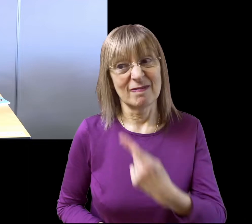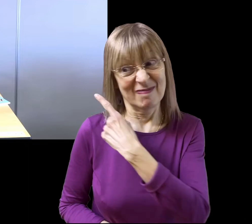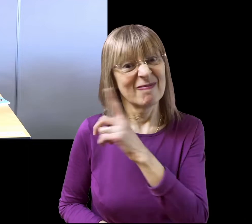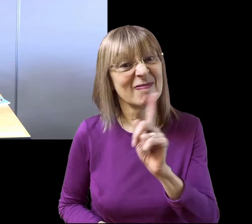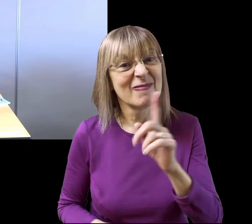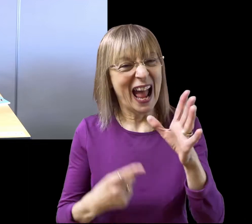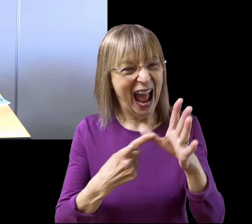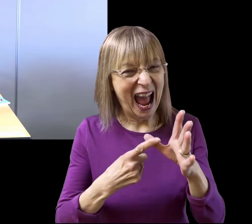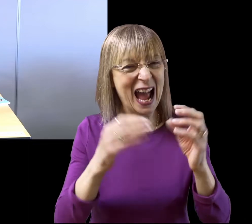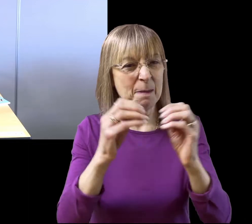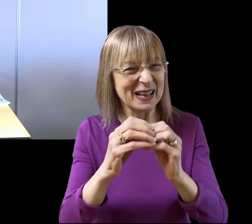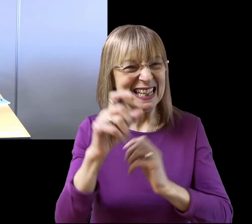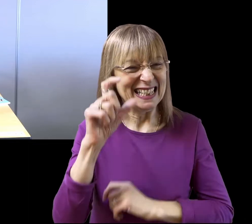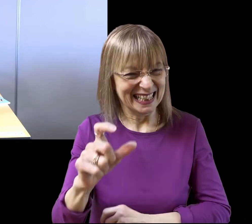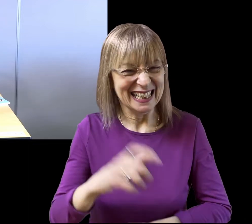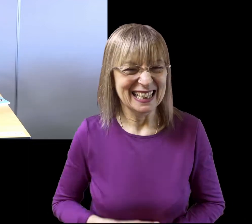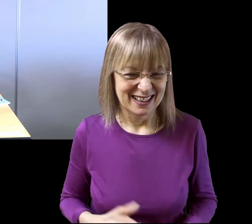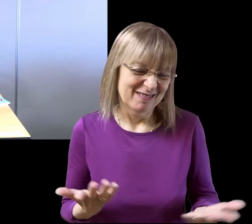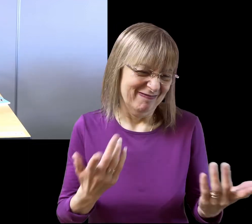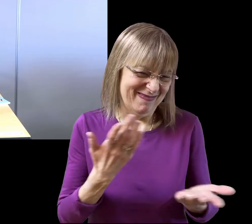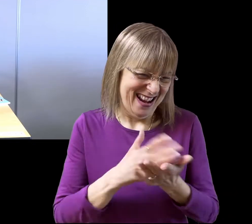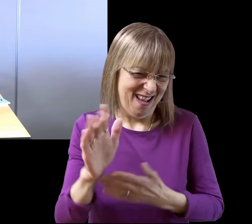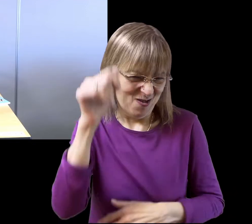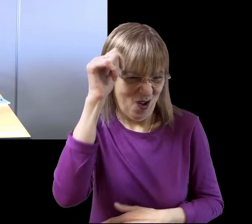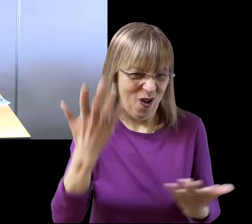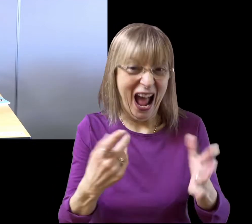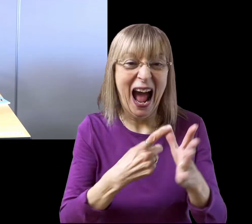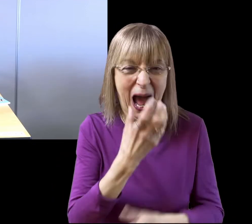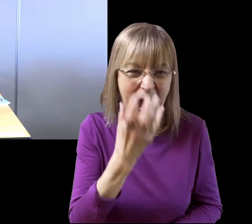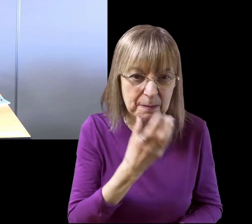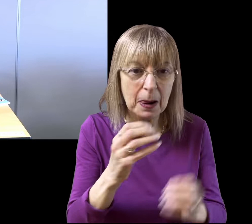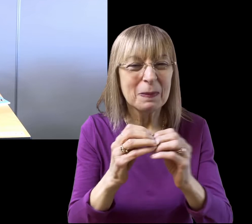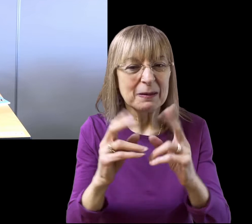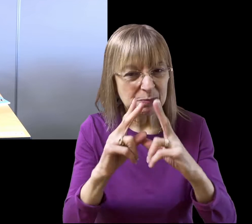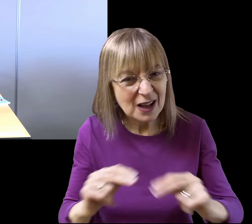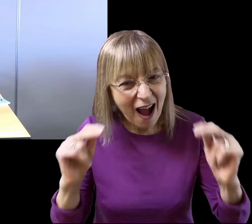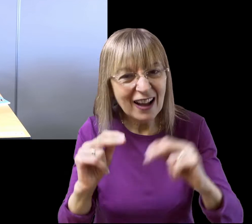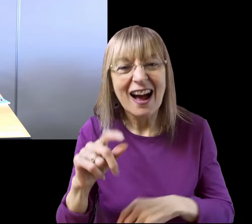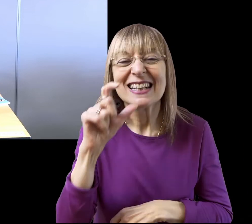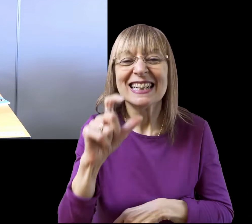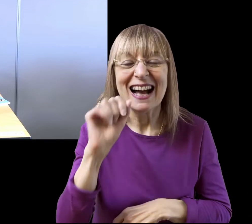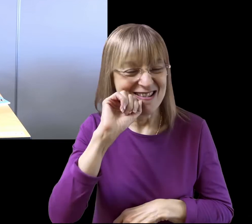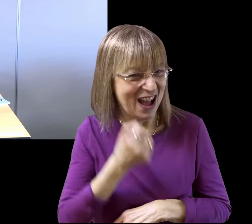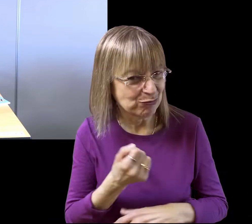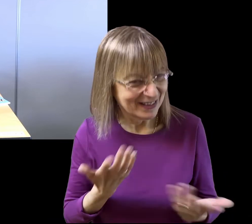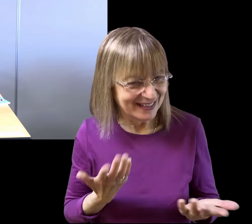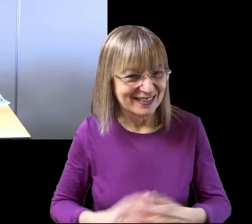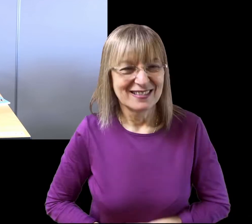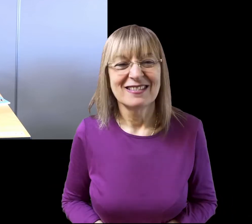3 objects. Those are called A, B and C. Now for me it's very obvious. A for apple, B for